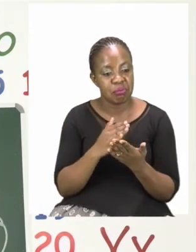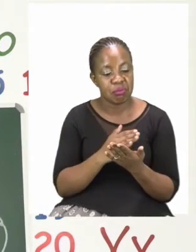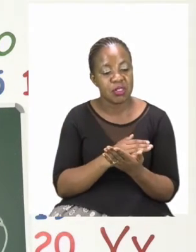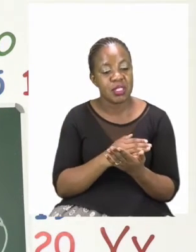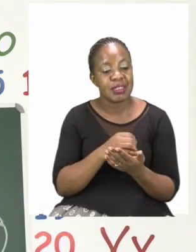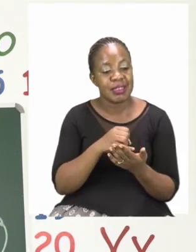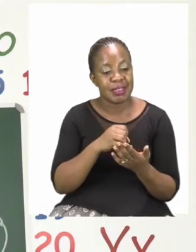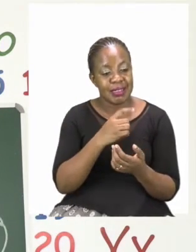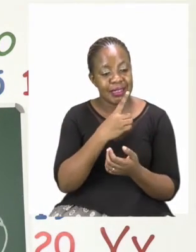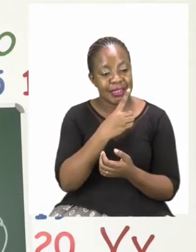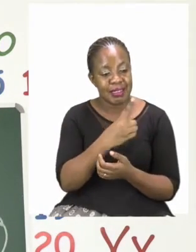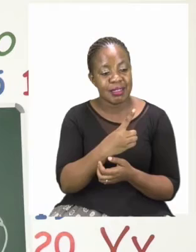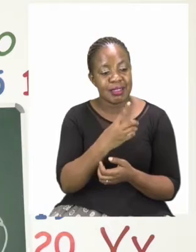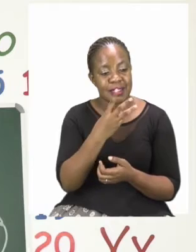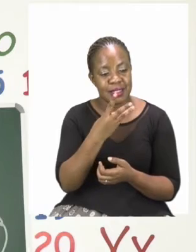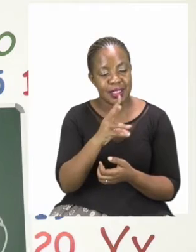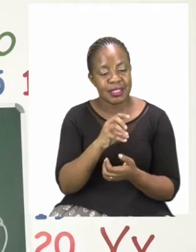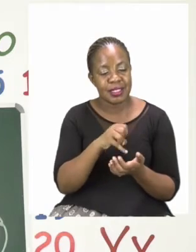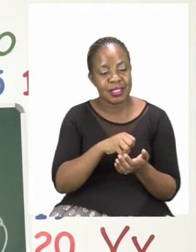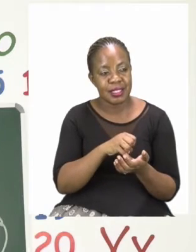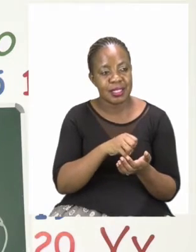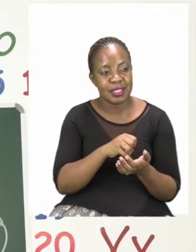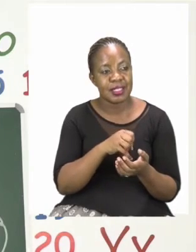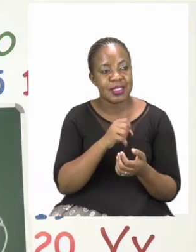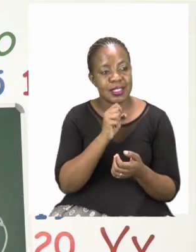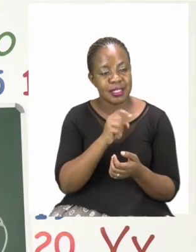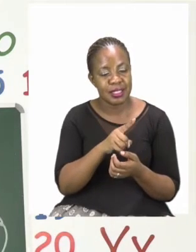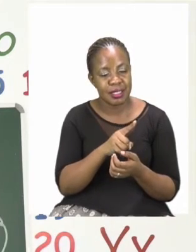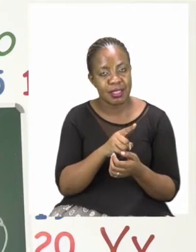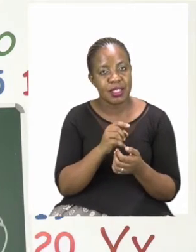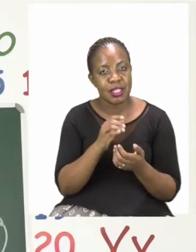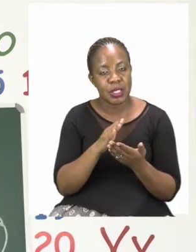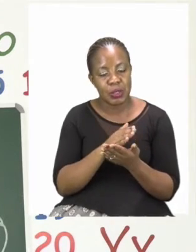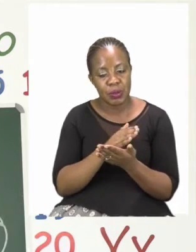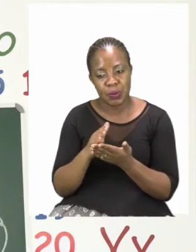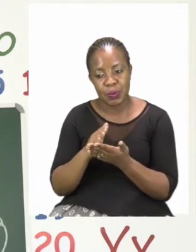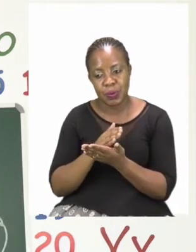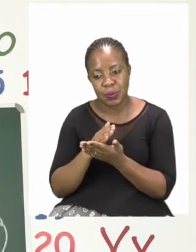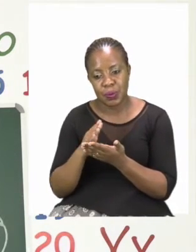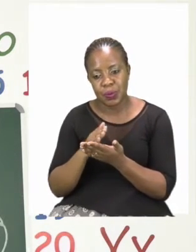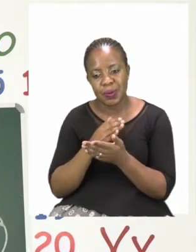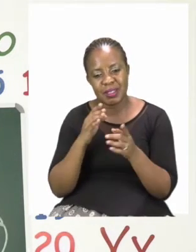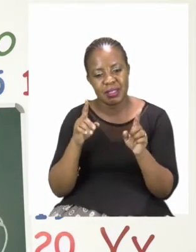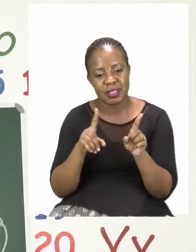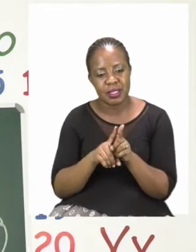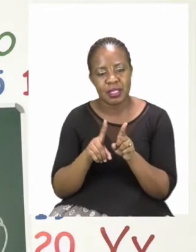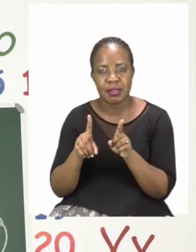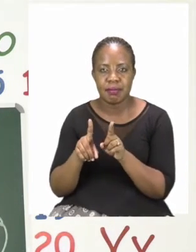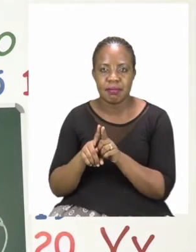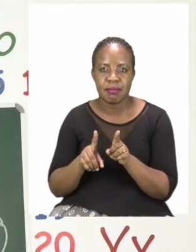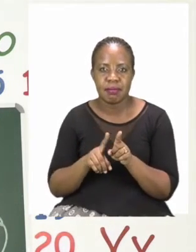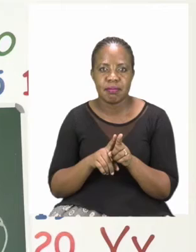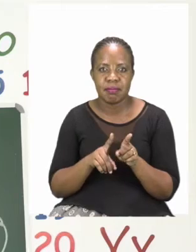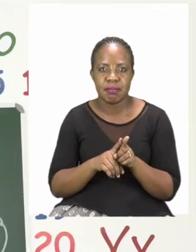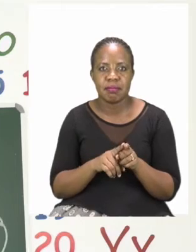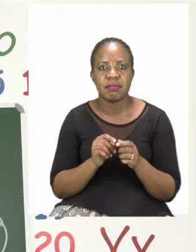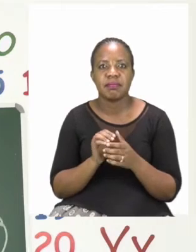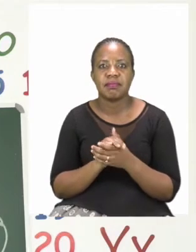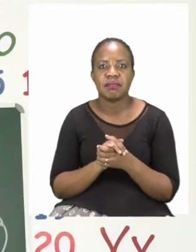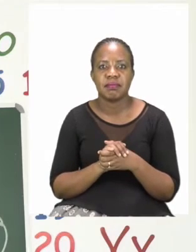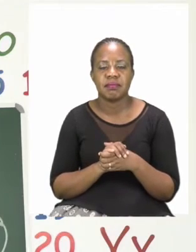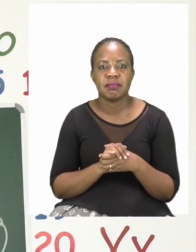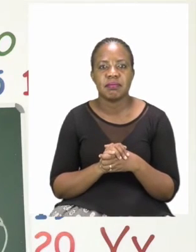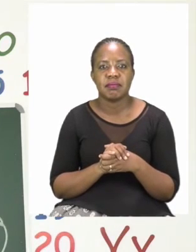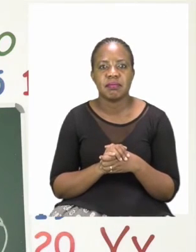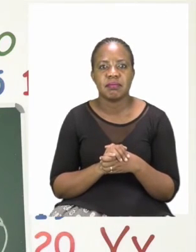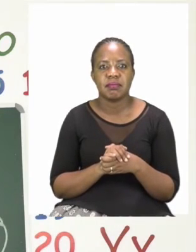seeds equally because all the pots have 4 seeds. Now I